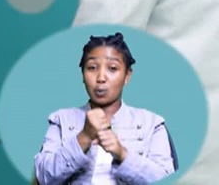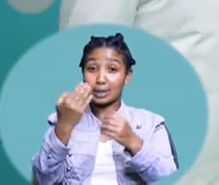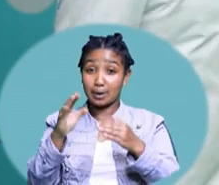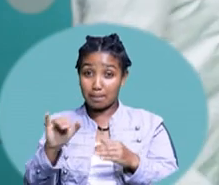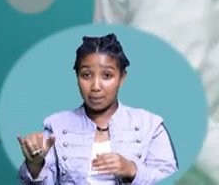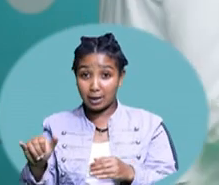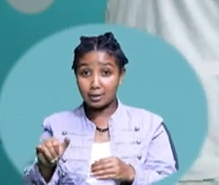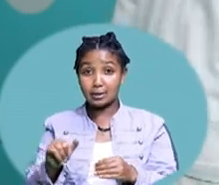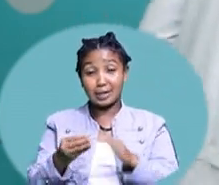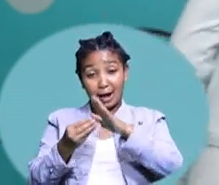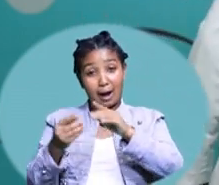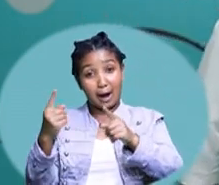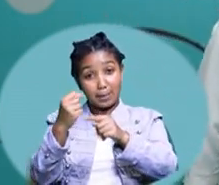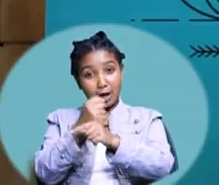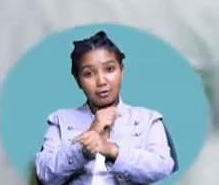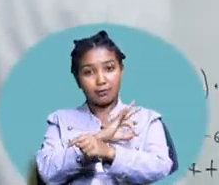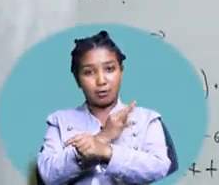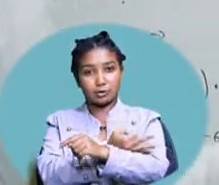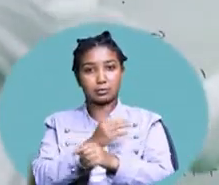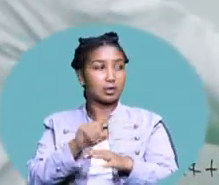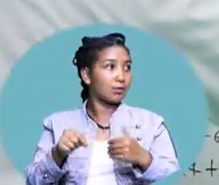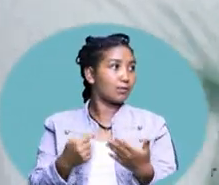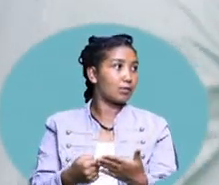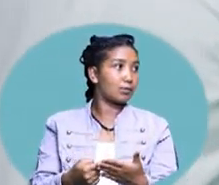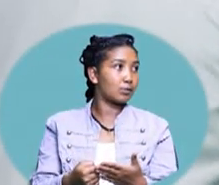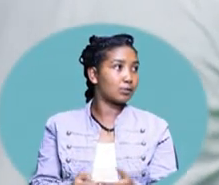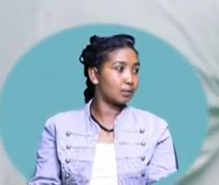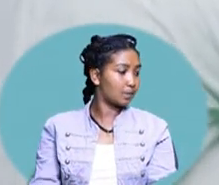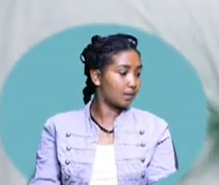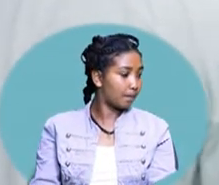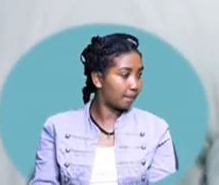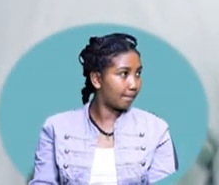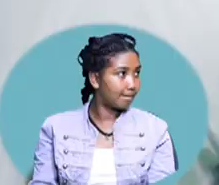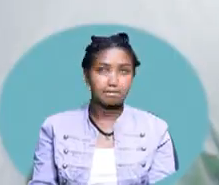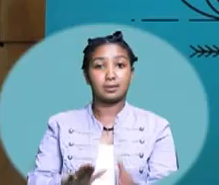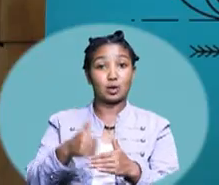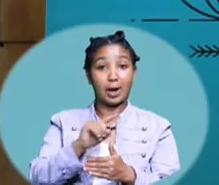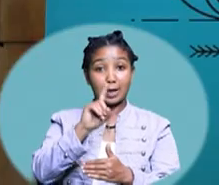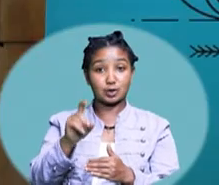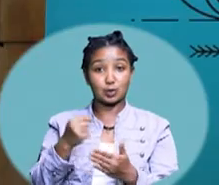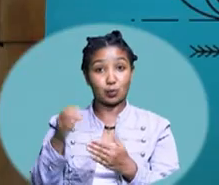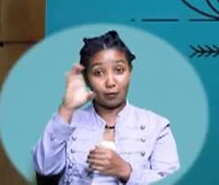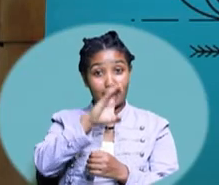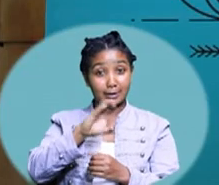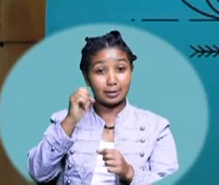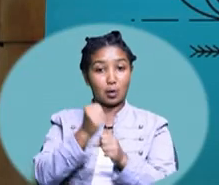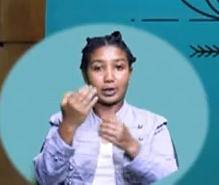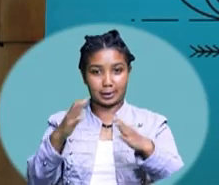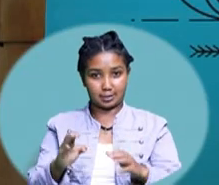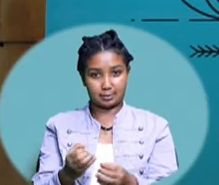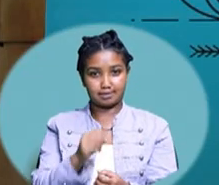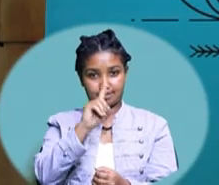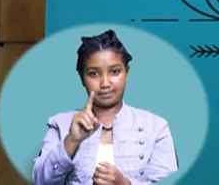force or types of force. But here we are asked to find the work done by the applied force. Then we are asked to find